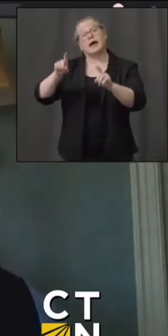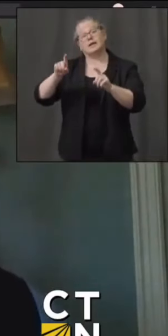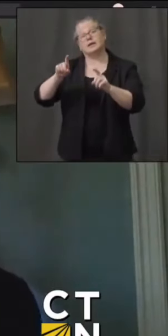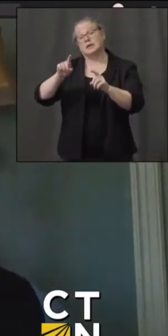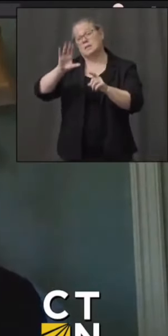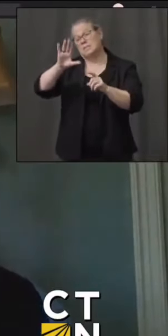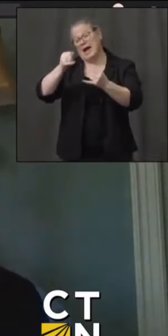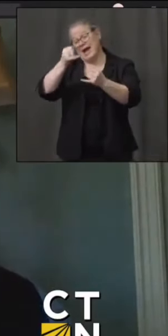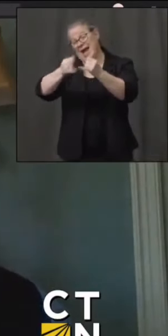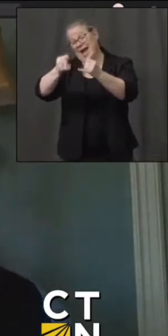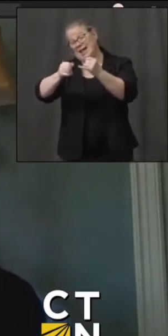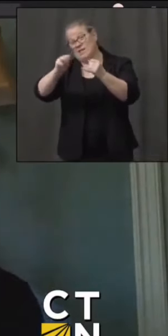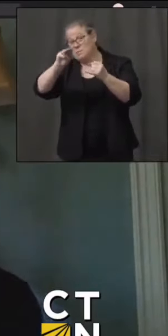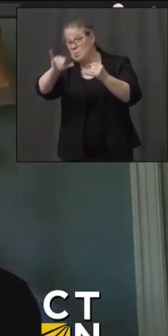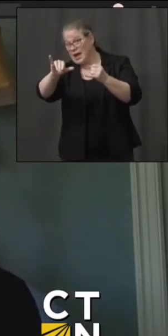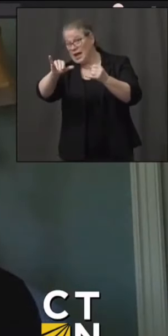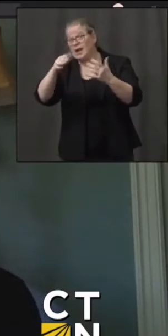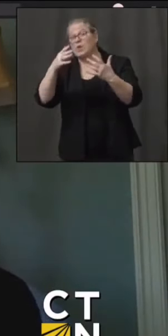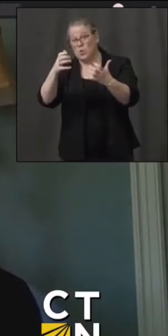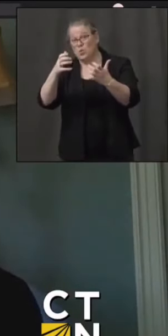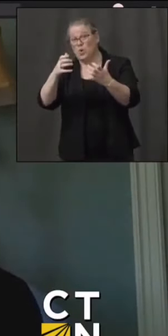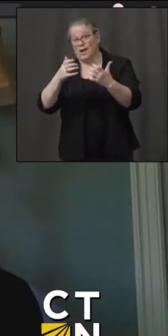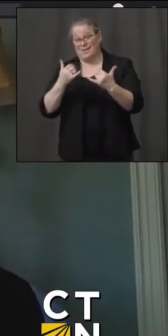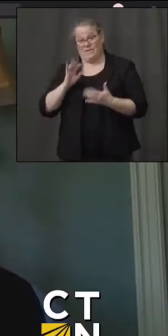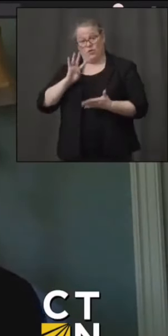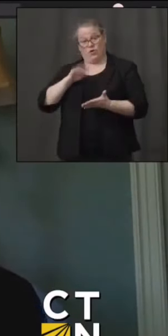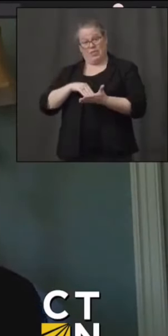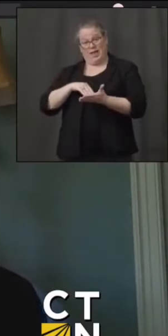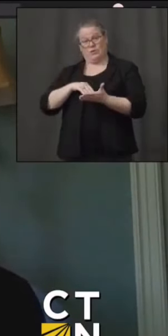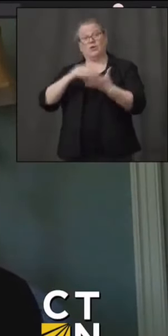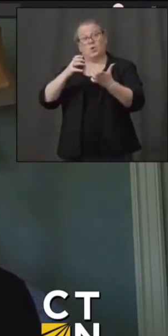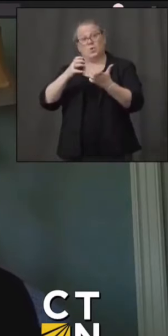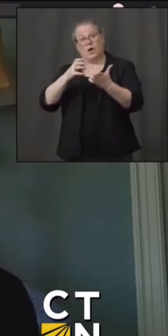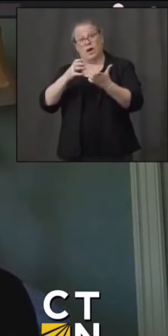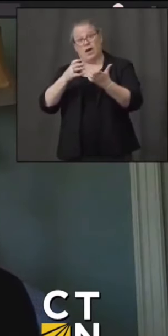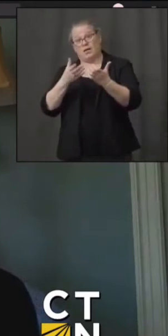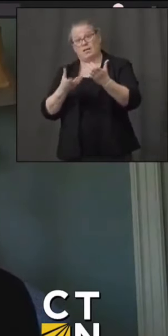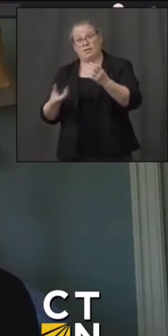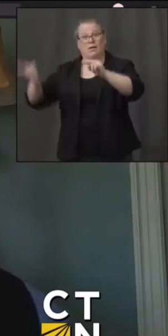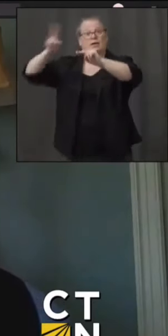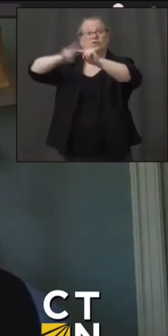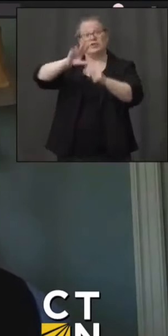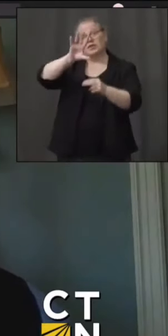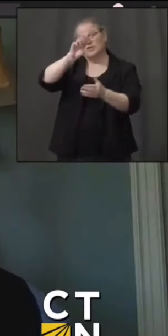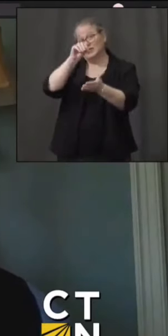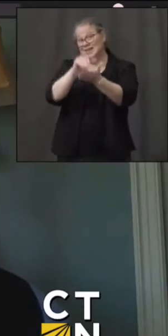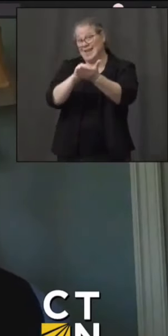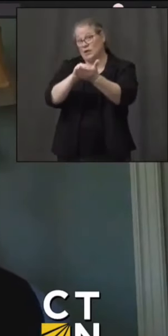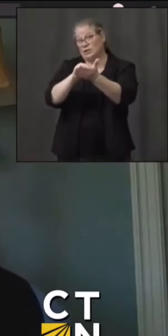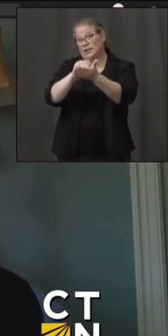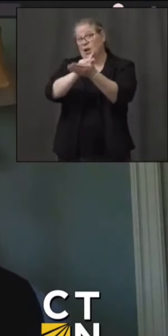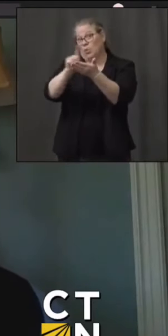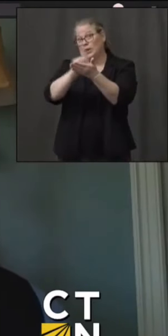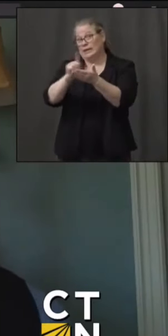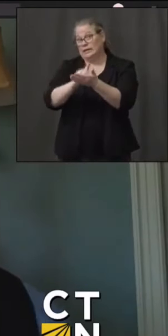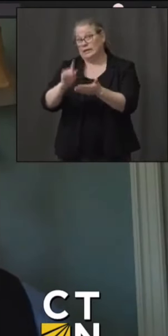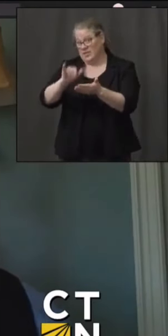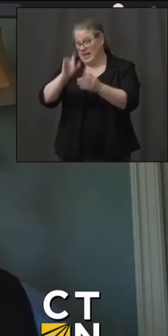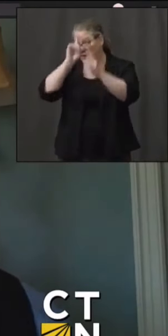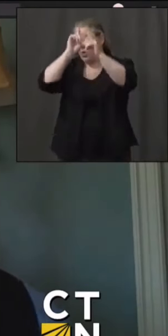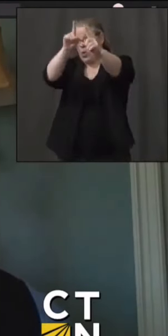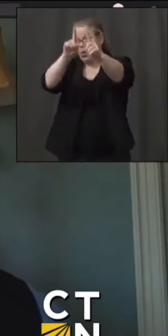May to somewhere around 50,000 tests per week, which would be a dramatic